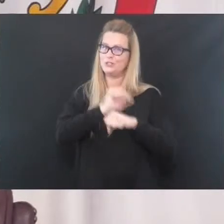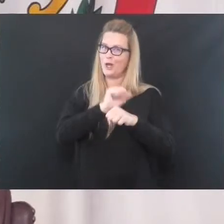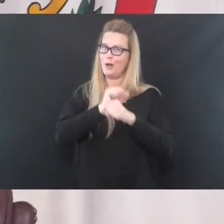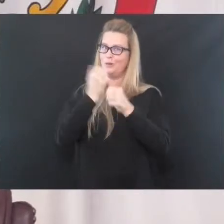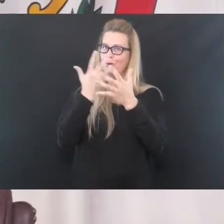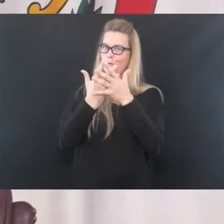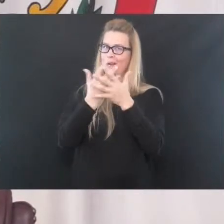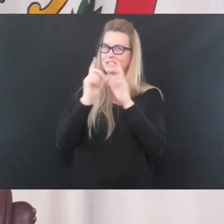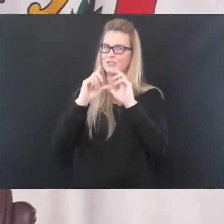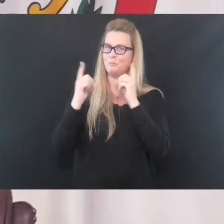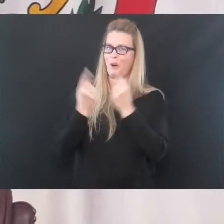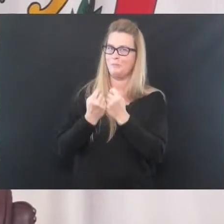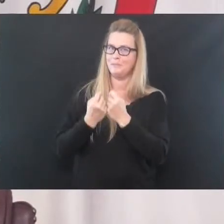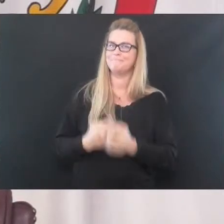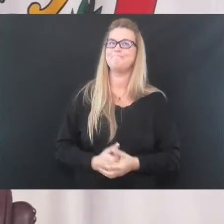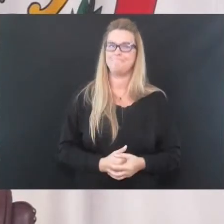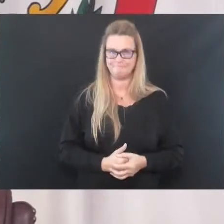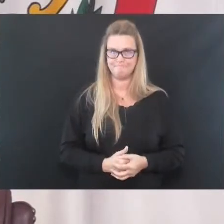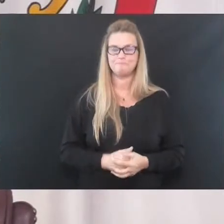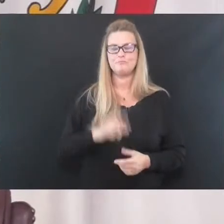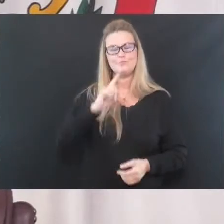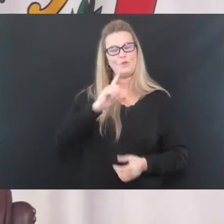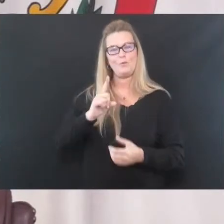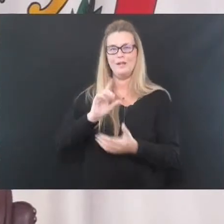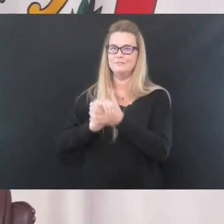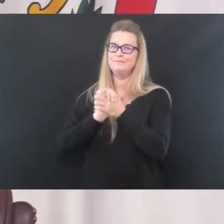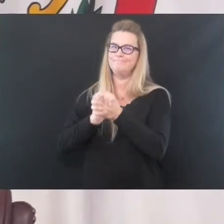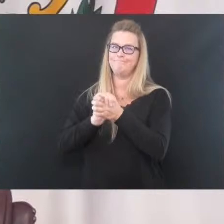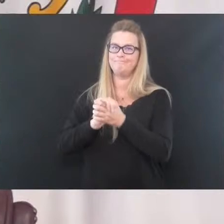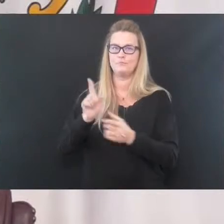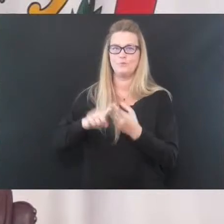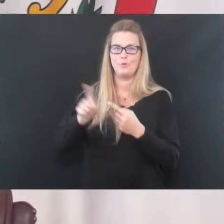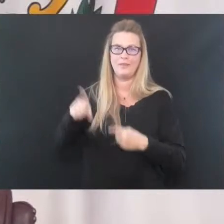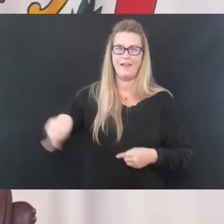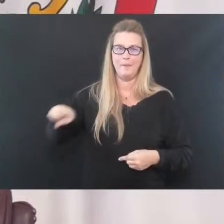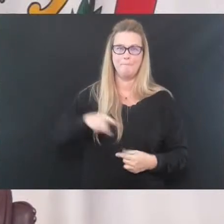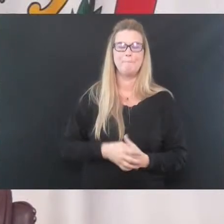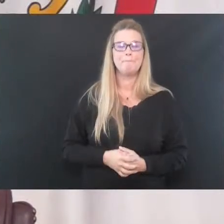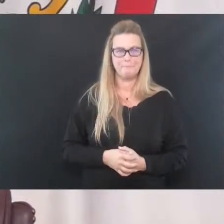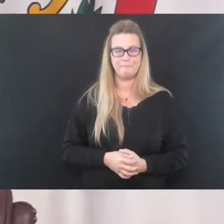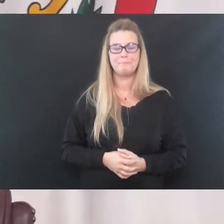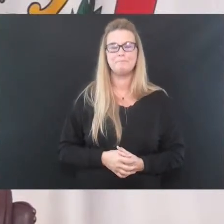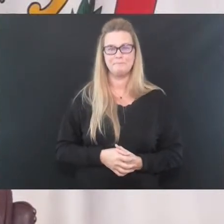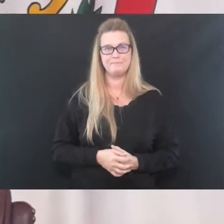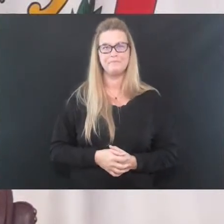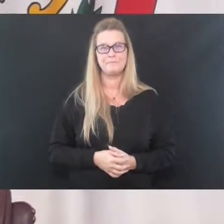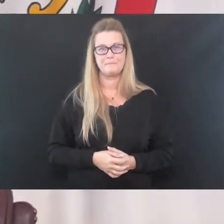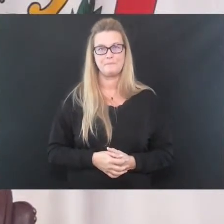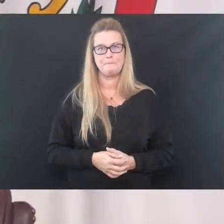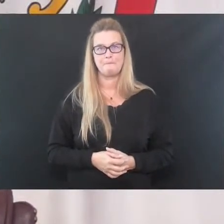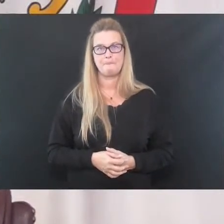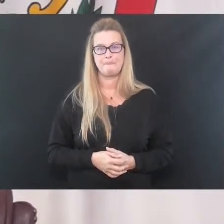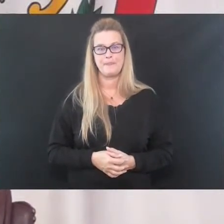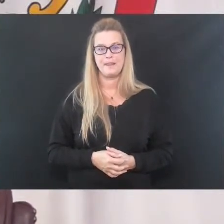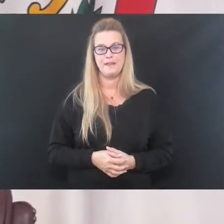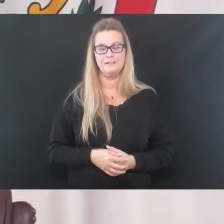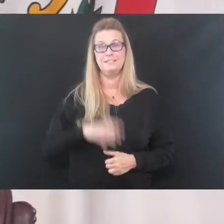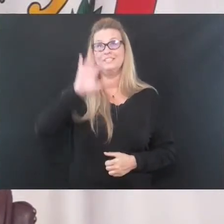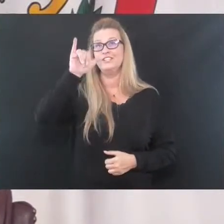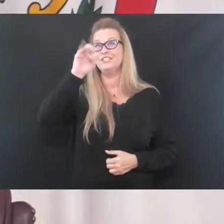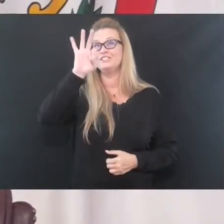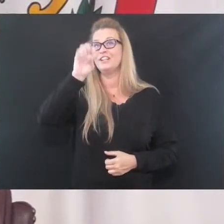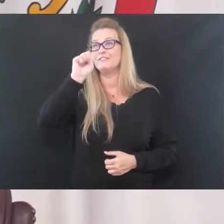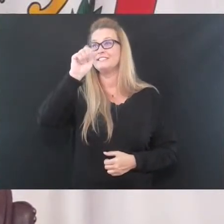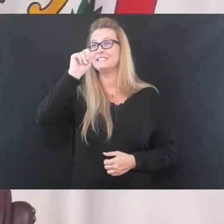done. And, I just salute them in every way, every way. Starting with the top at Jeff Sandy, right